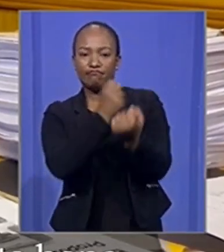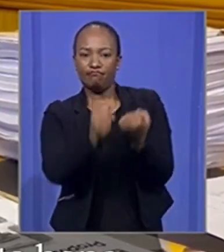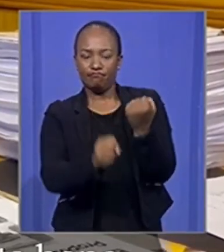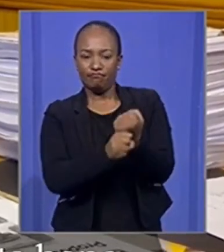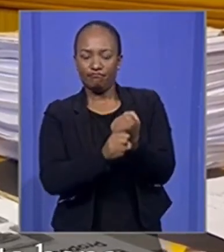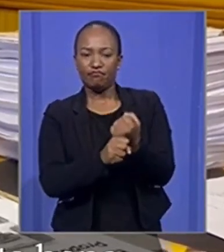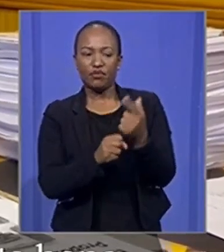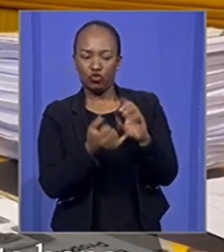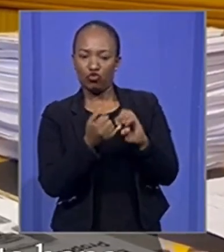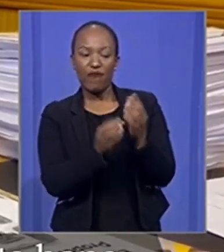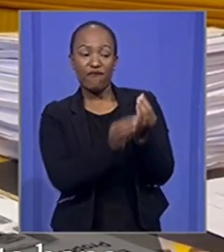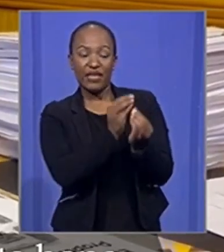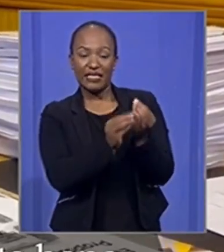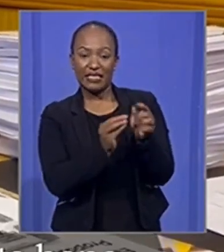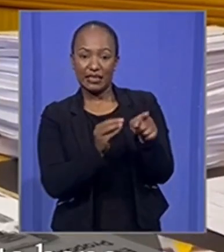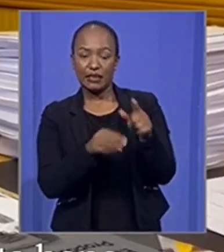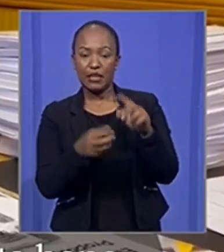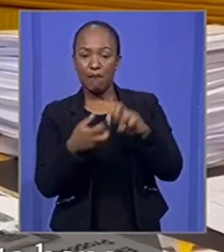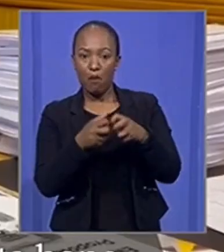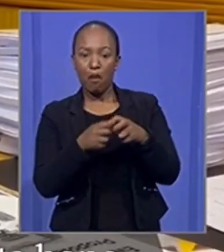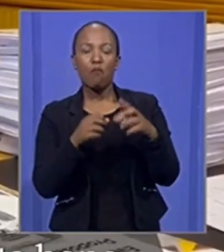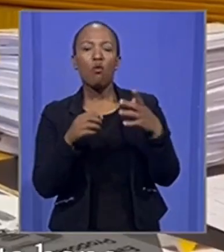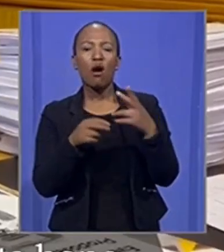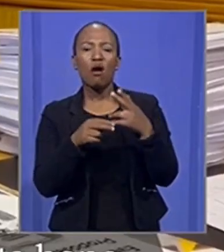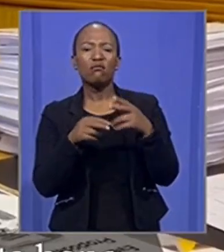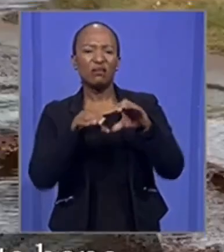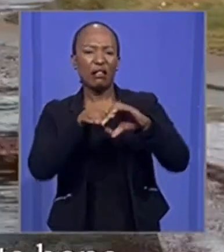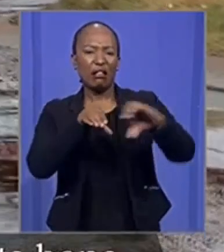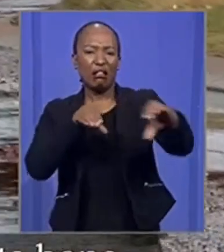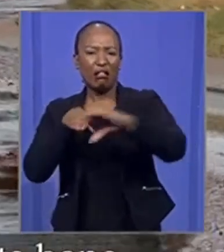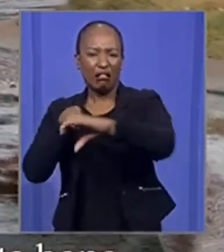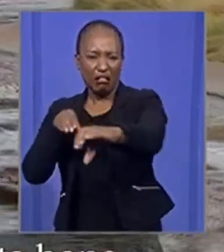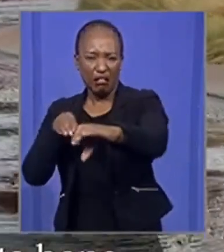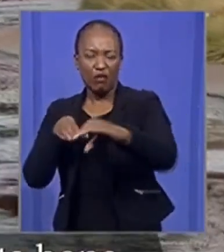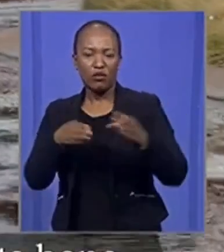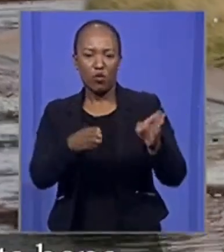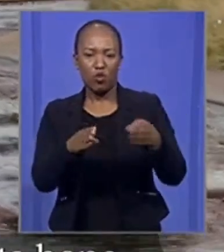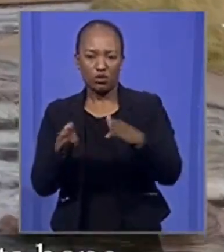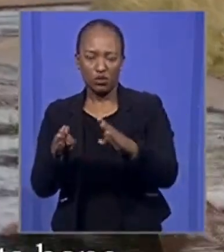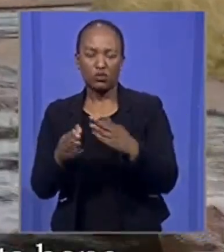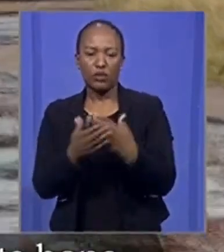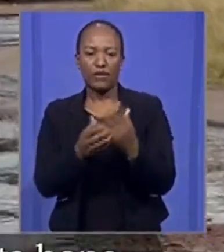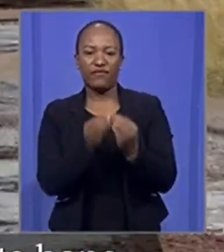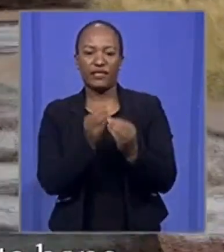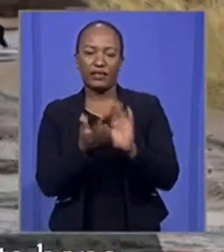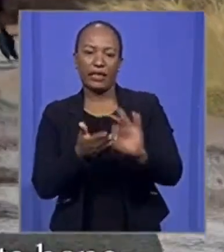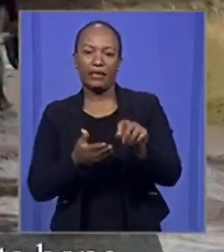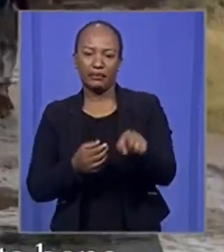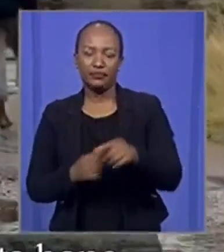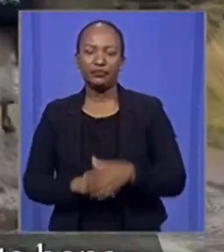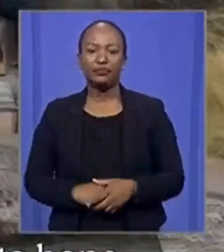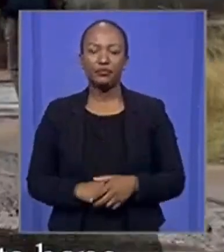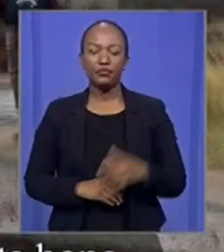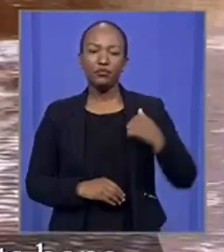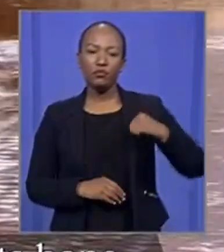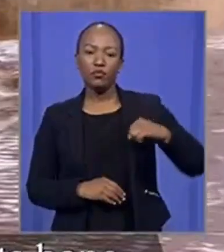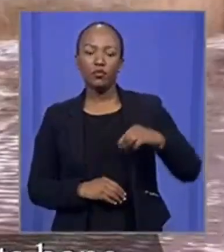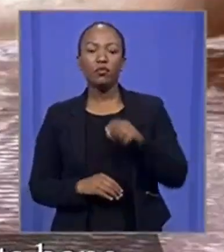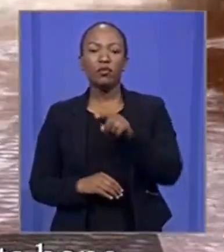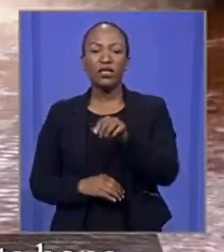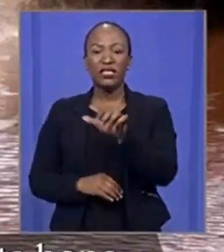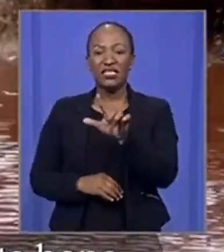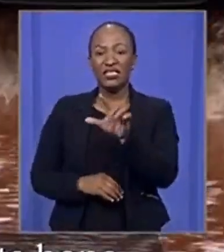leka go ka rarolla bothata bo ba storm water drainage masepala o re o thwetše gape bašomi ba lesometshela